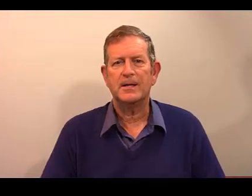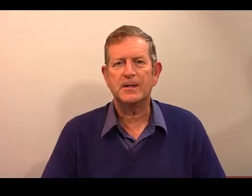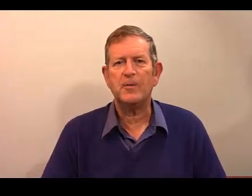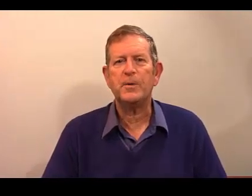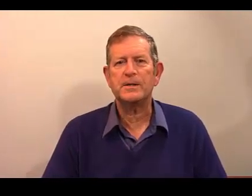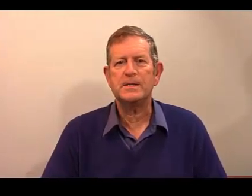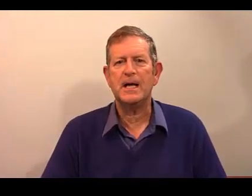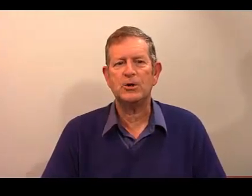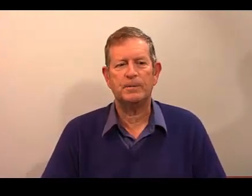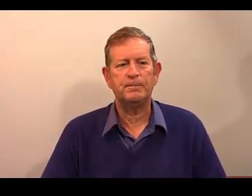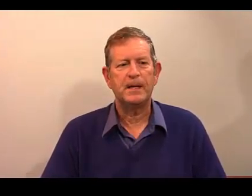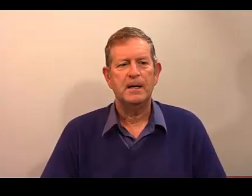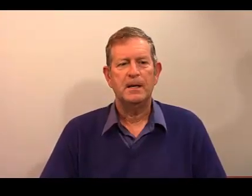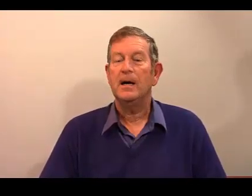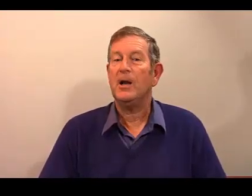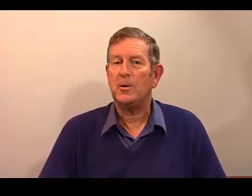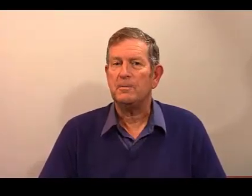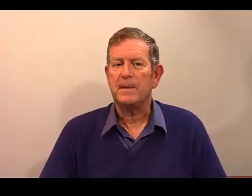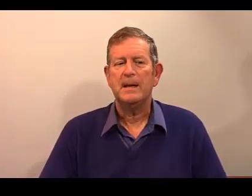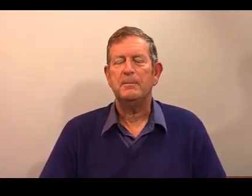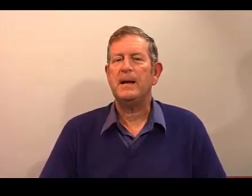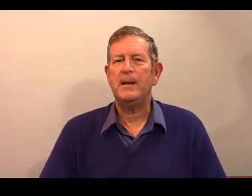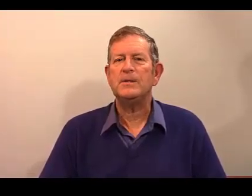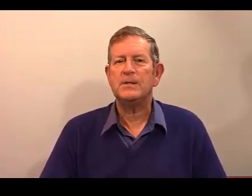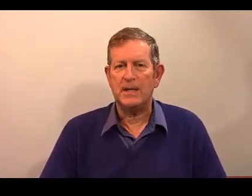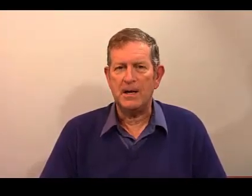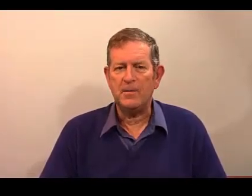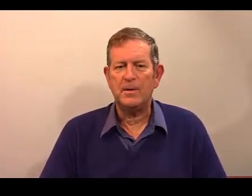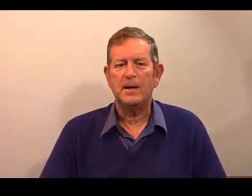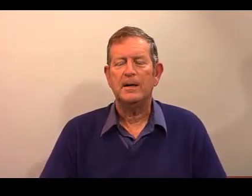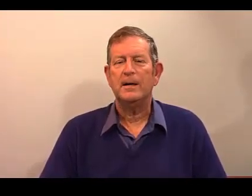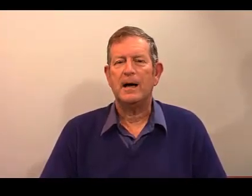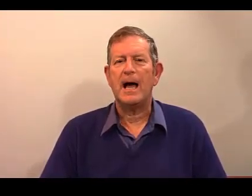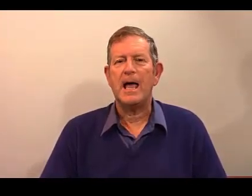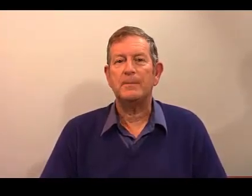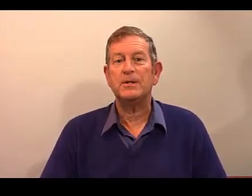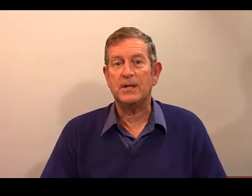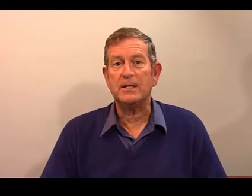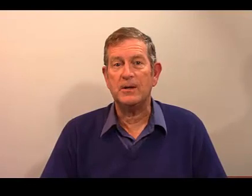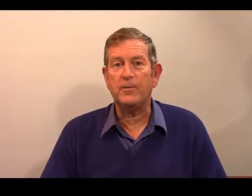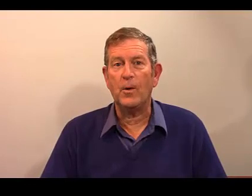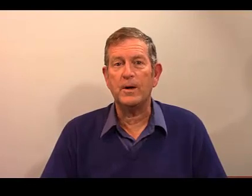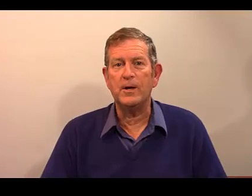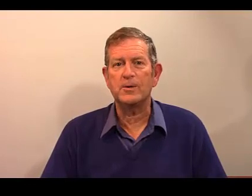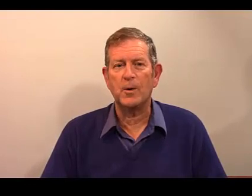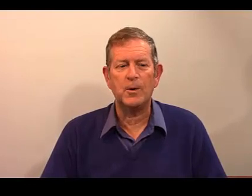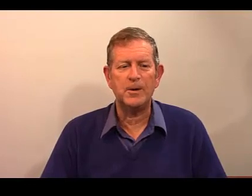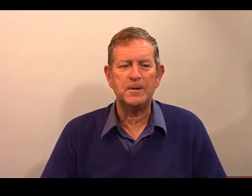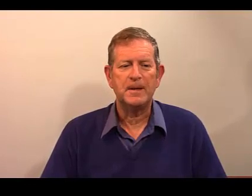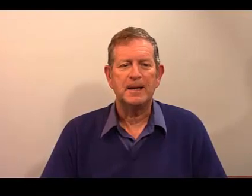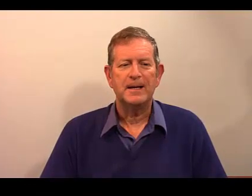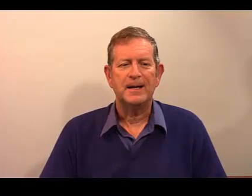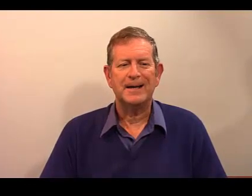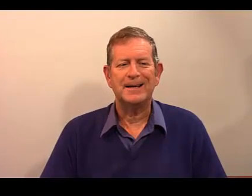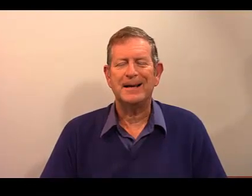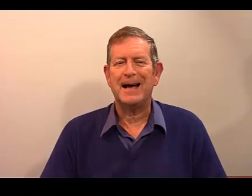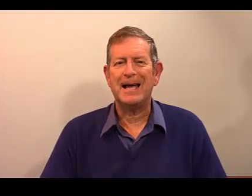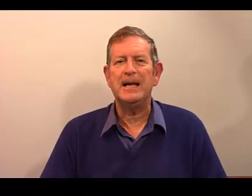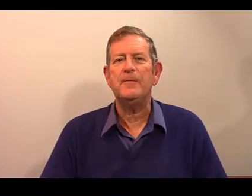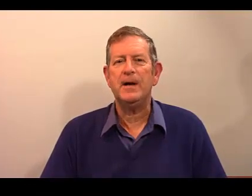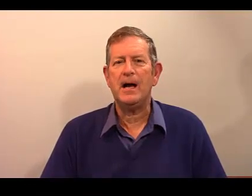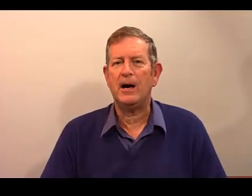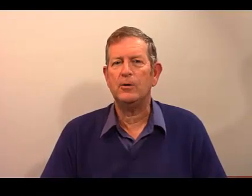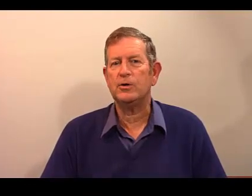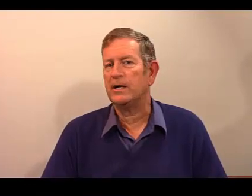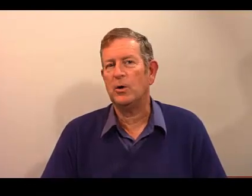my self-presentation. Hello, my name is Steve. I am 64 years old.